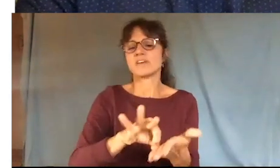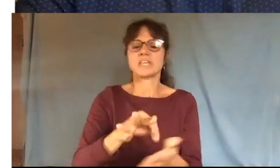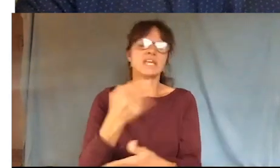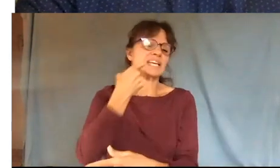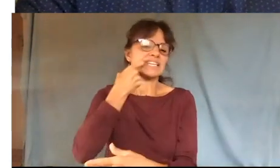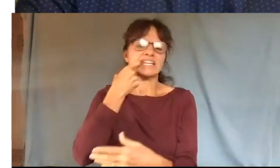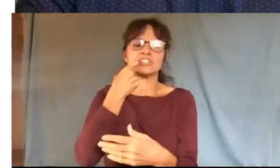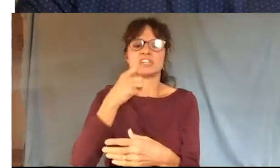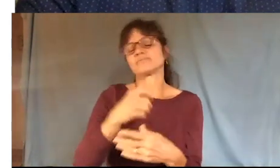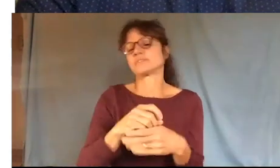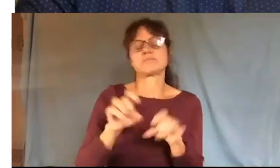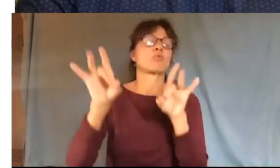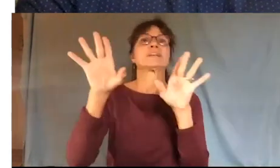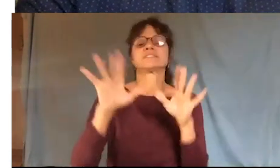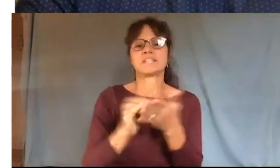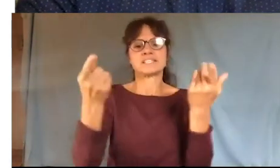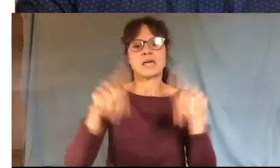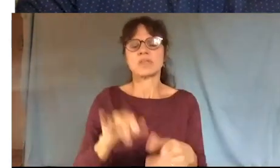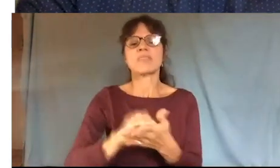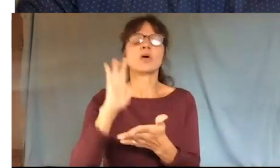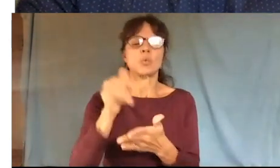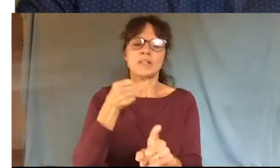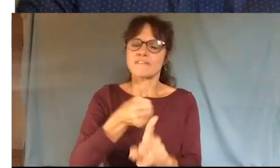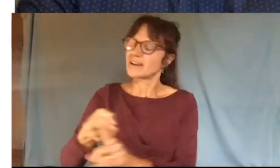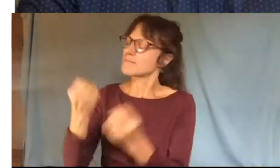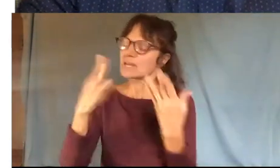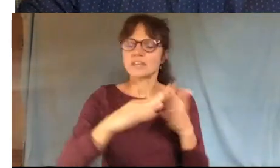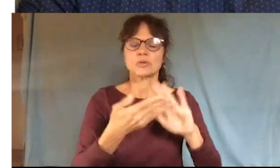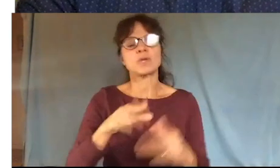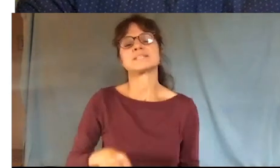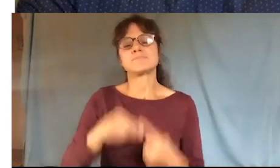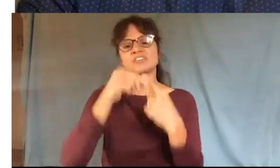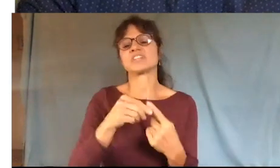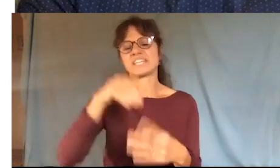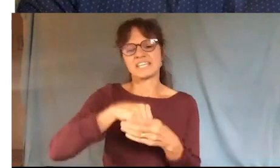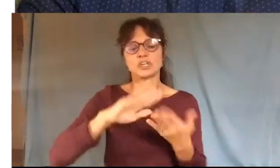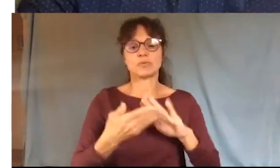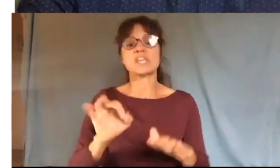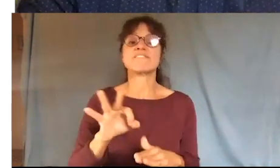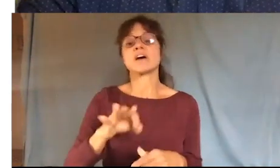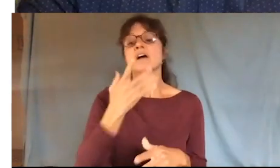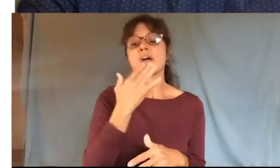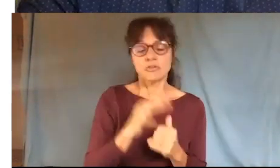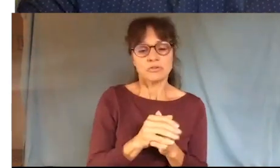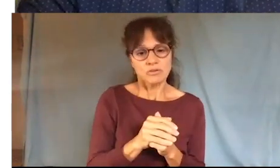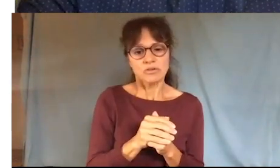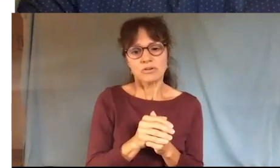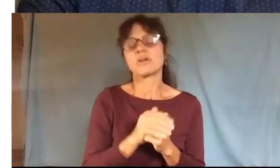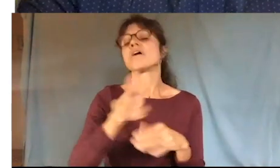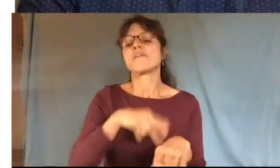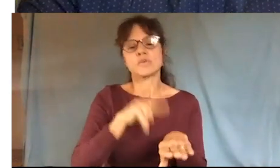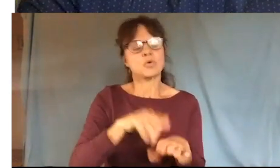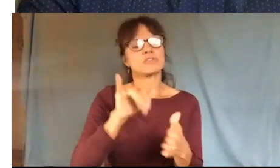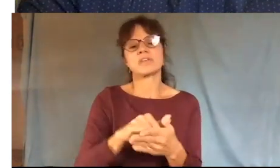crisis that's taking place that's going to be affecting many of our communities, particularly in communities of color. And that, of course, has